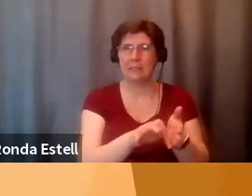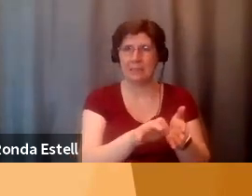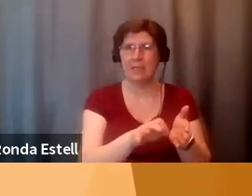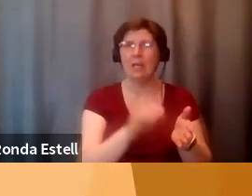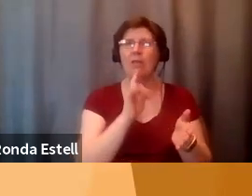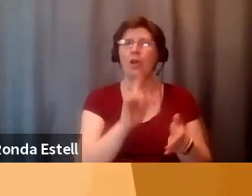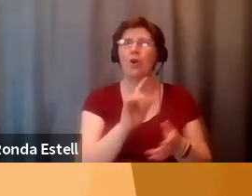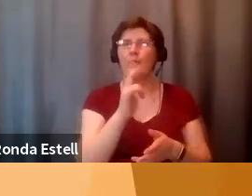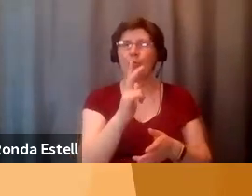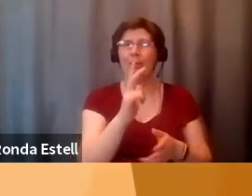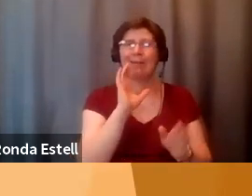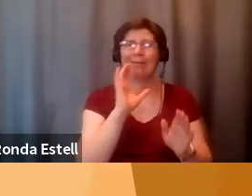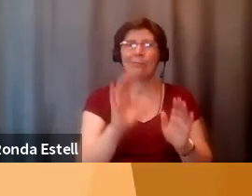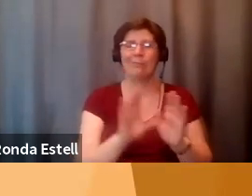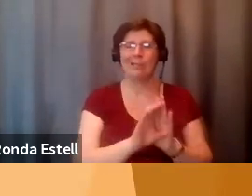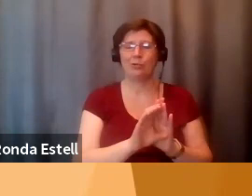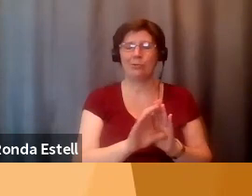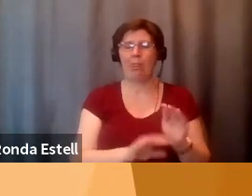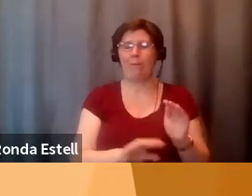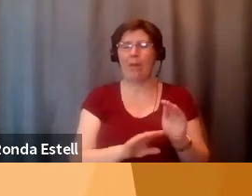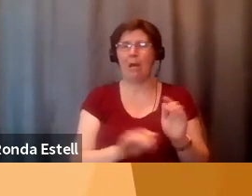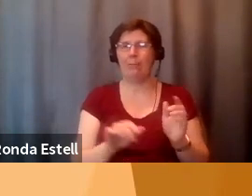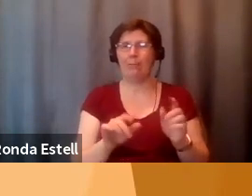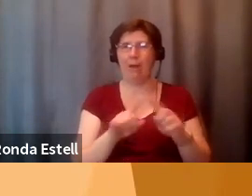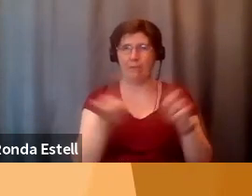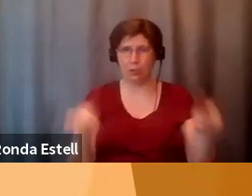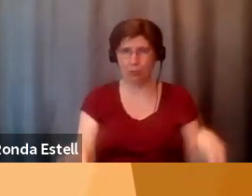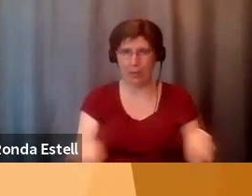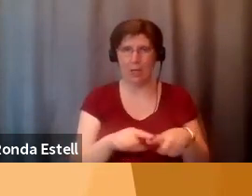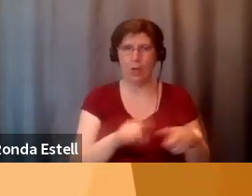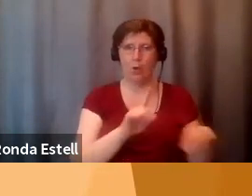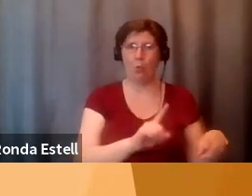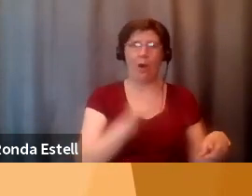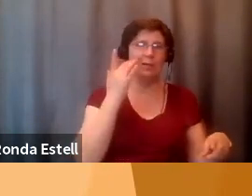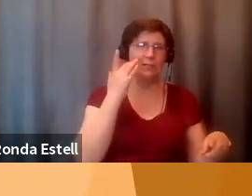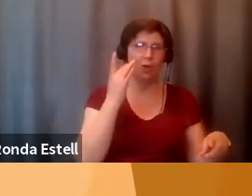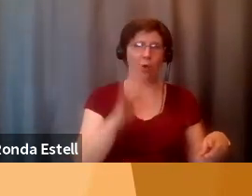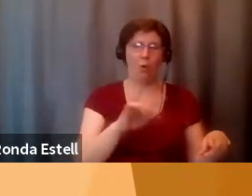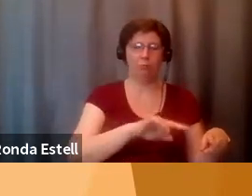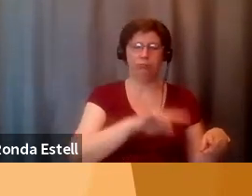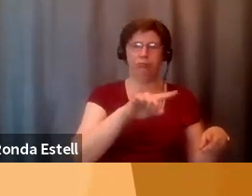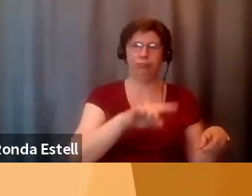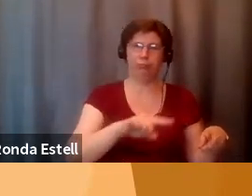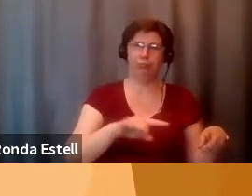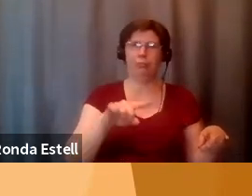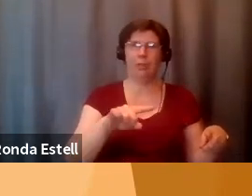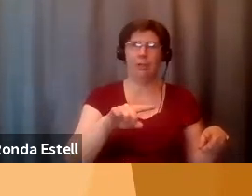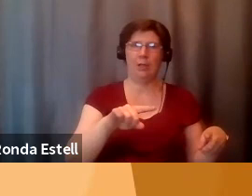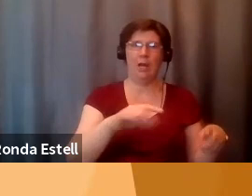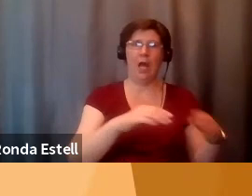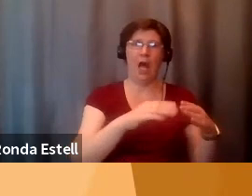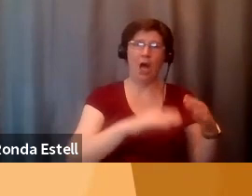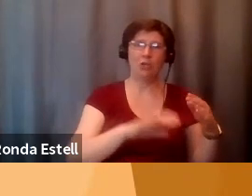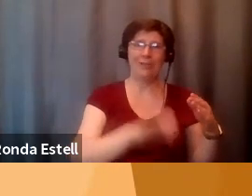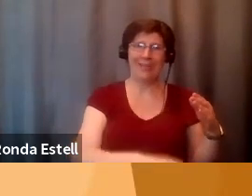three icons down at the bottom. One is like a gold swirly S, and underneath of it, it says